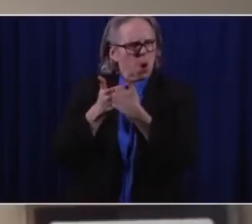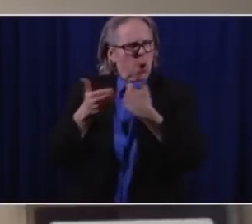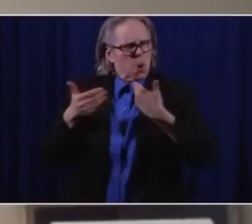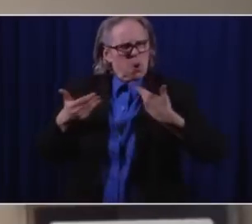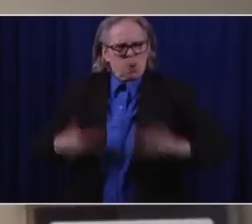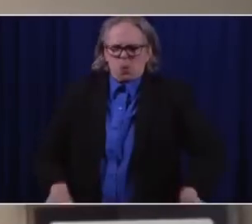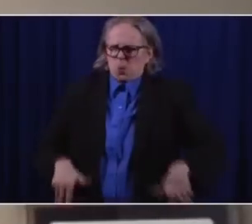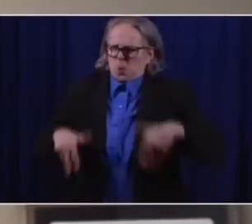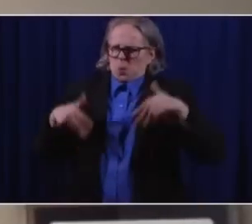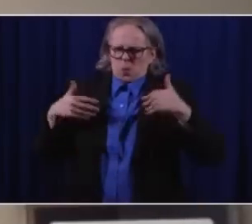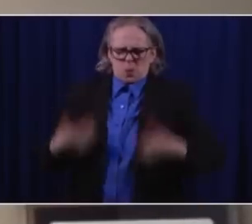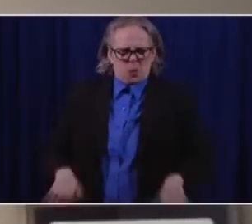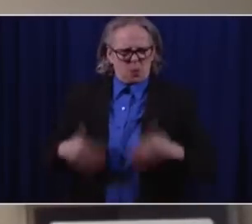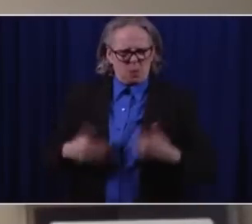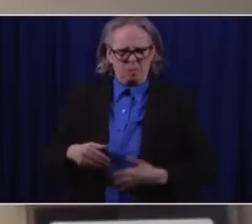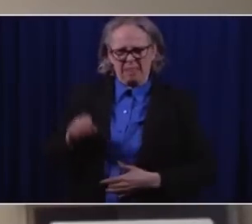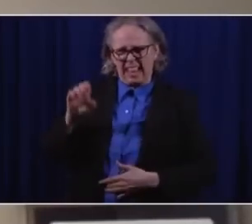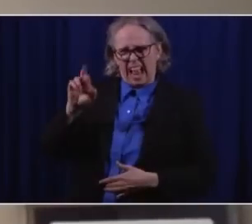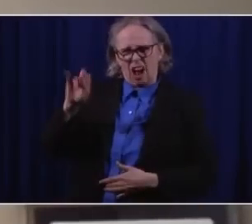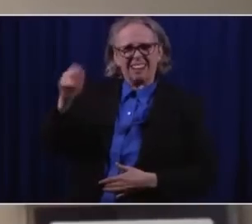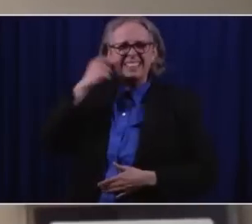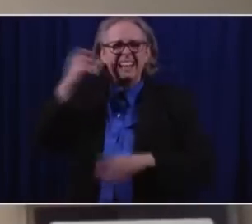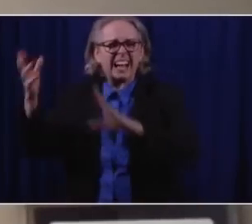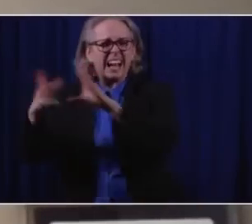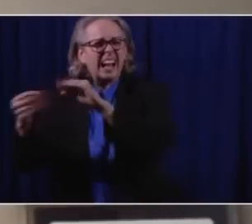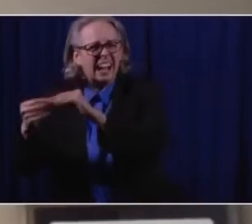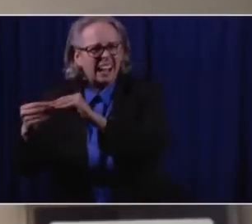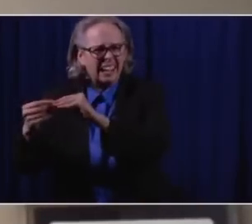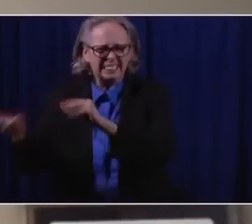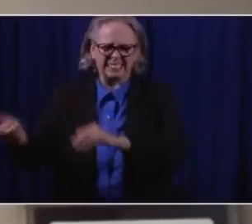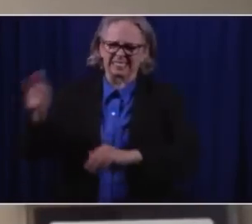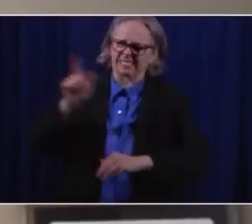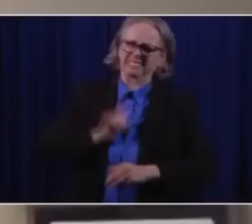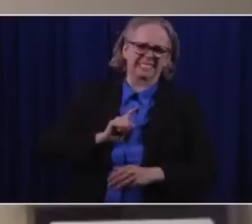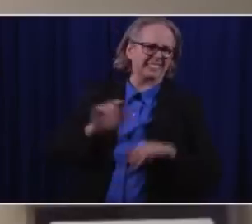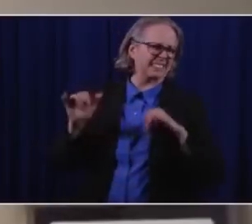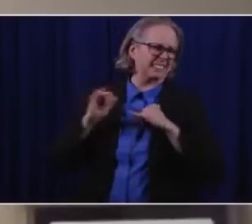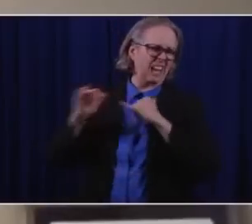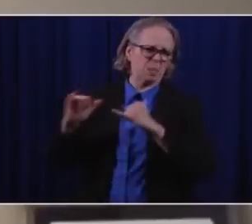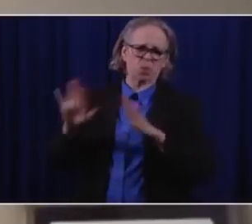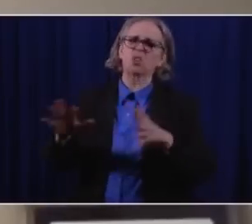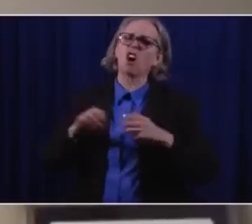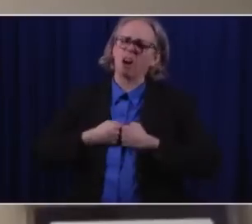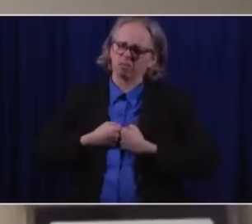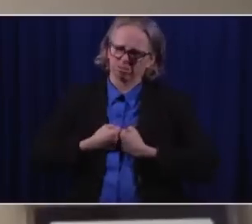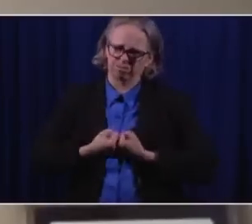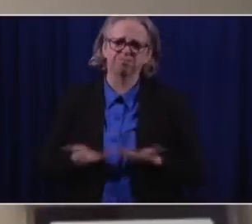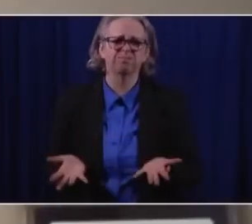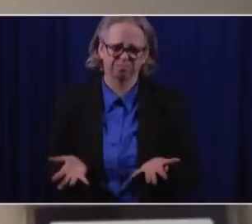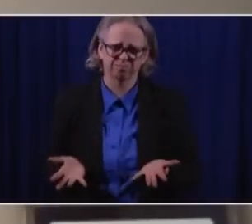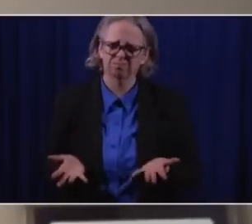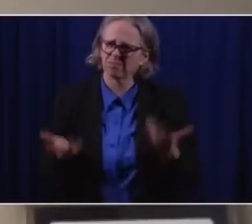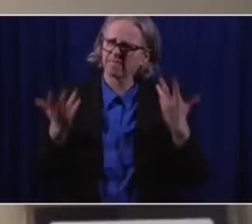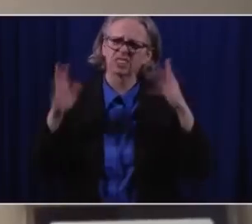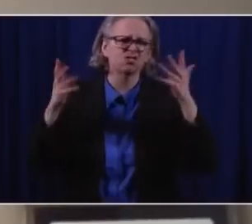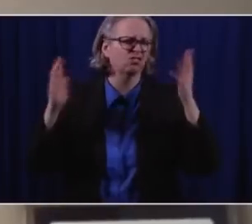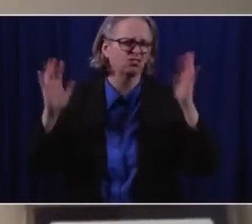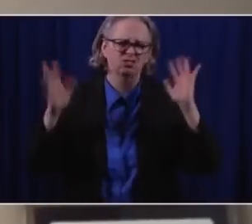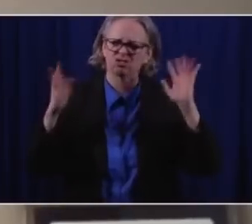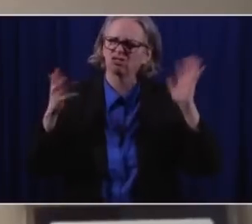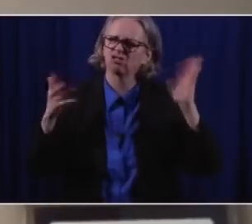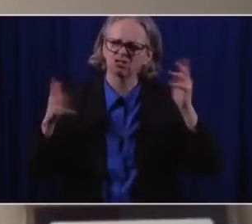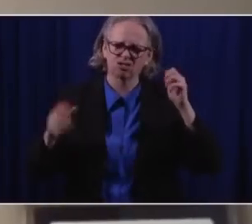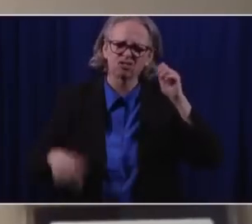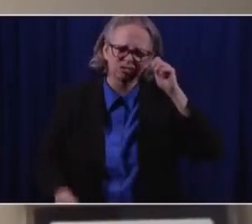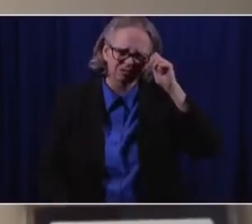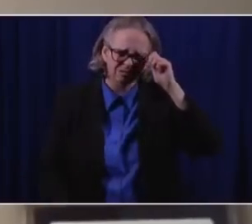said, are tired, sometimes to the point of exhaustion. There are heroic efforts to be all things